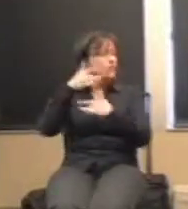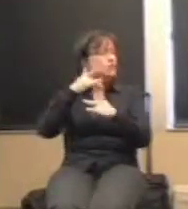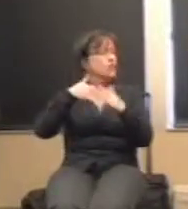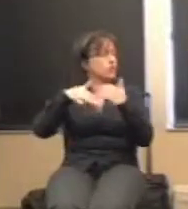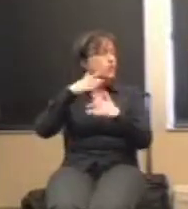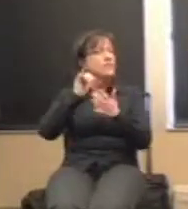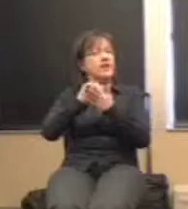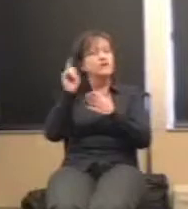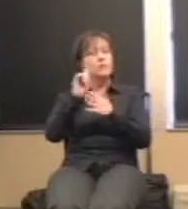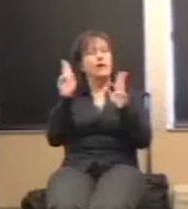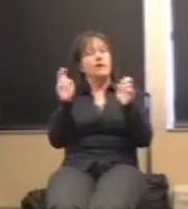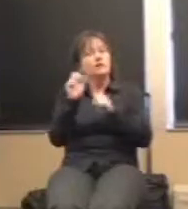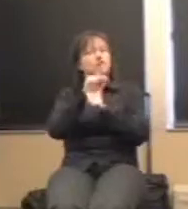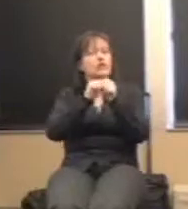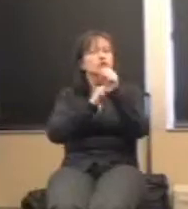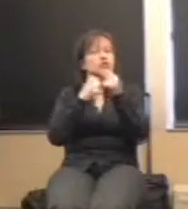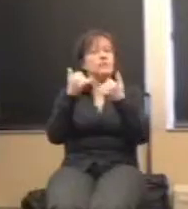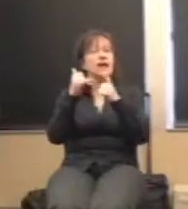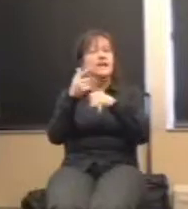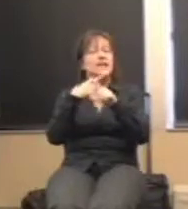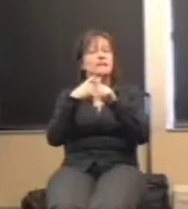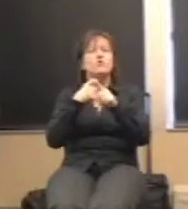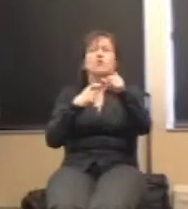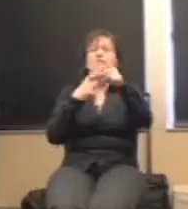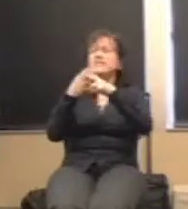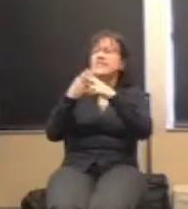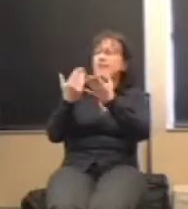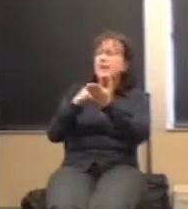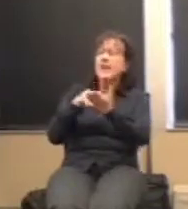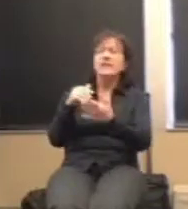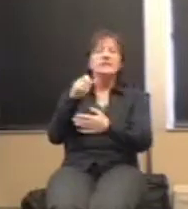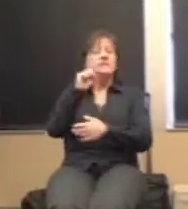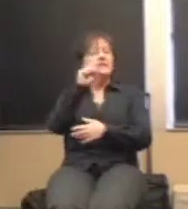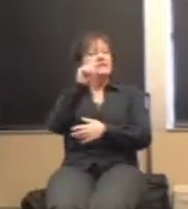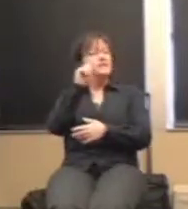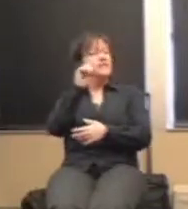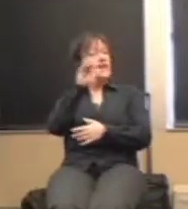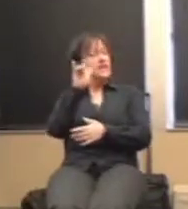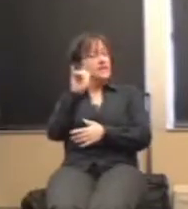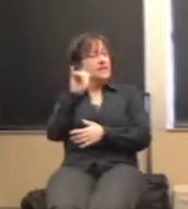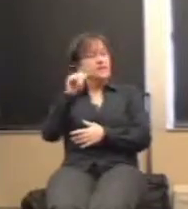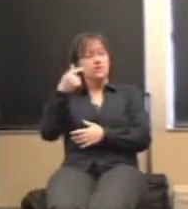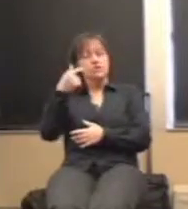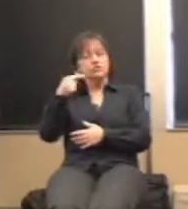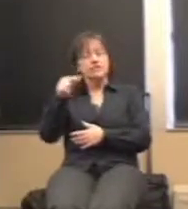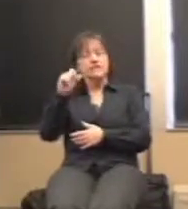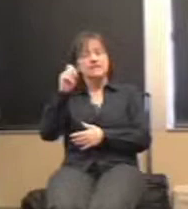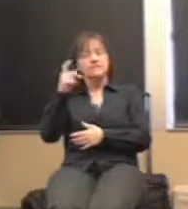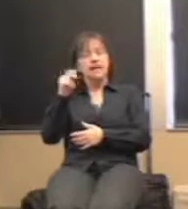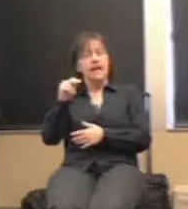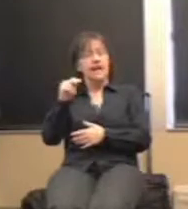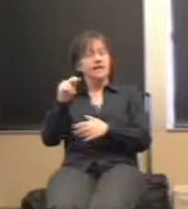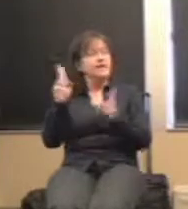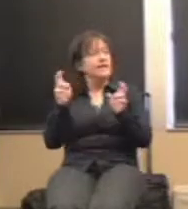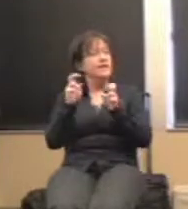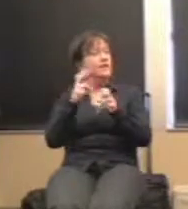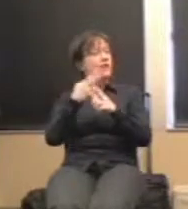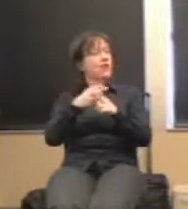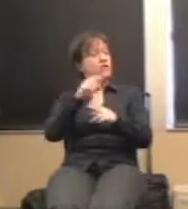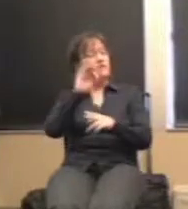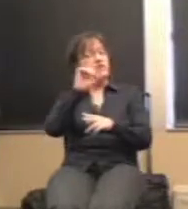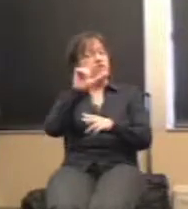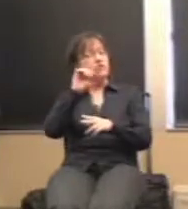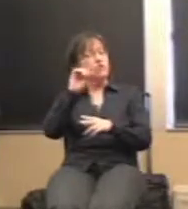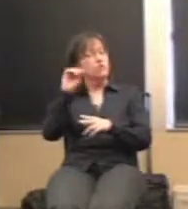from. Stanley Greenspan. Floor time is his packaged.